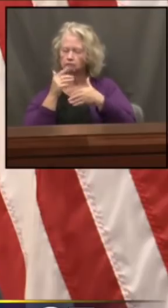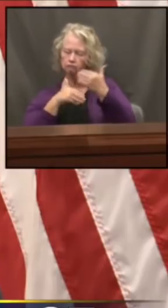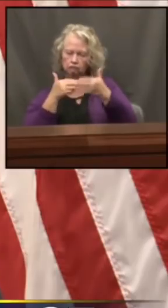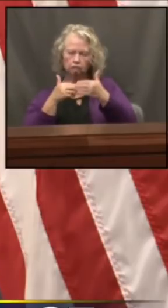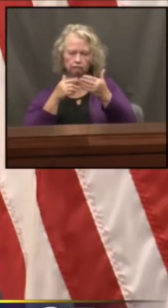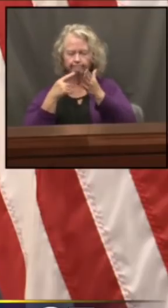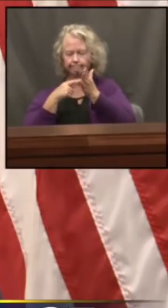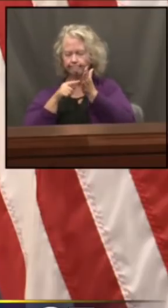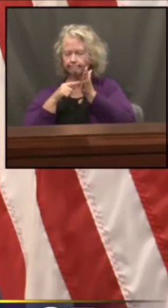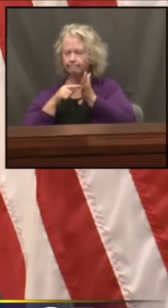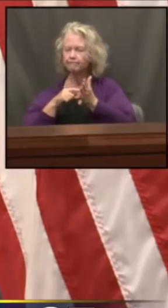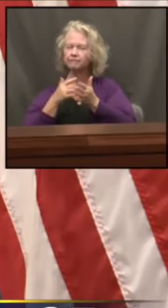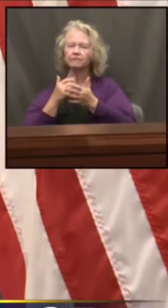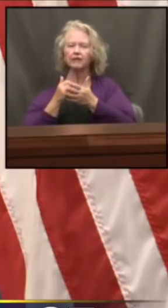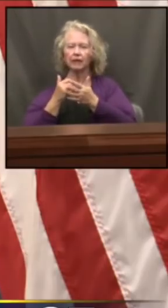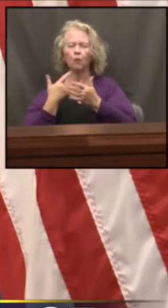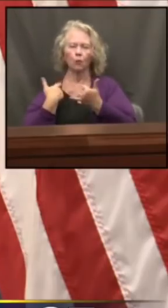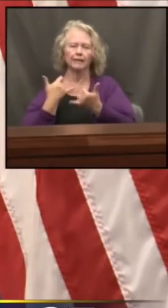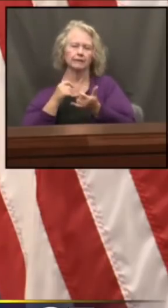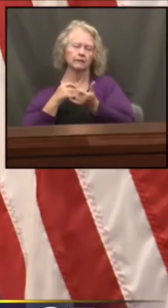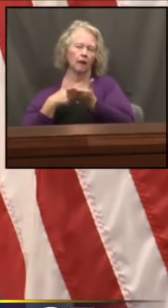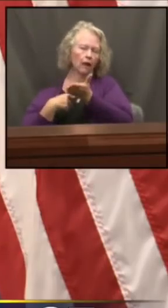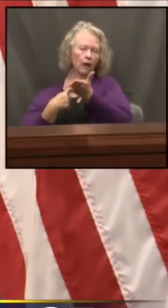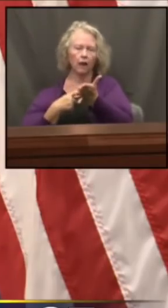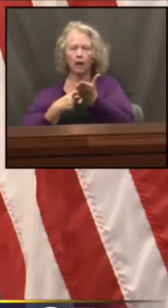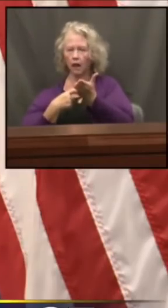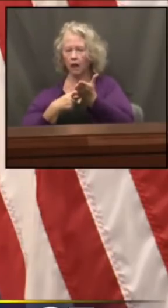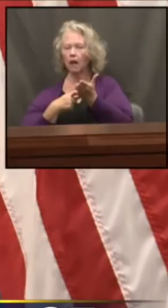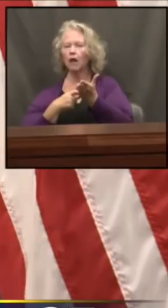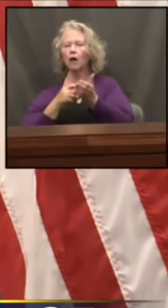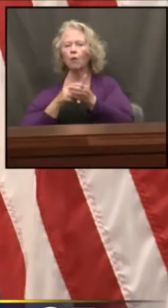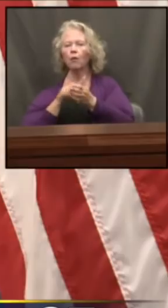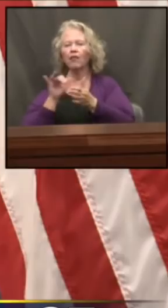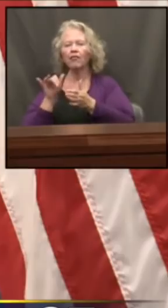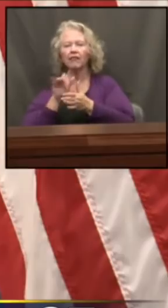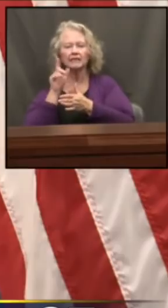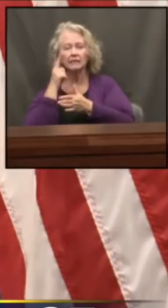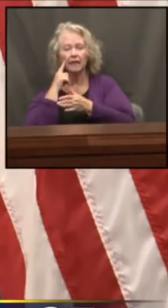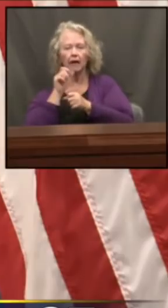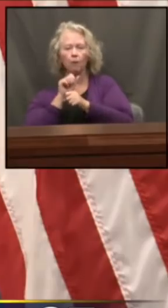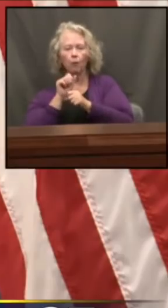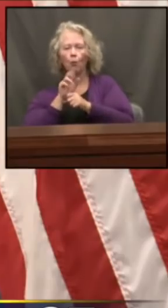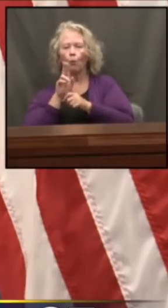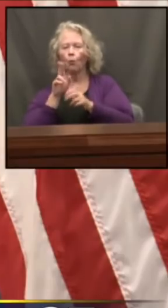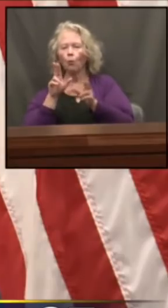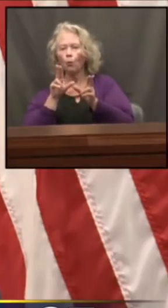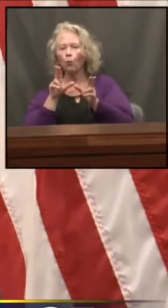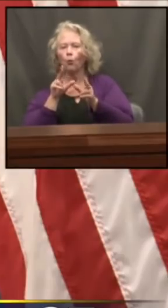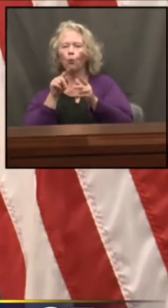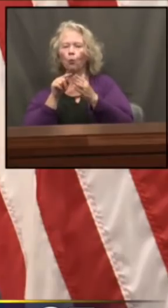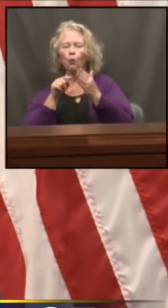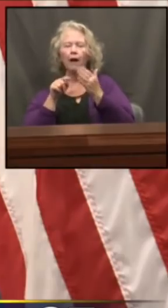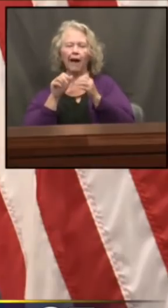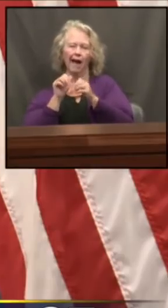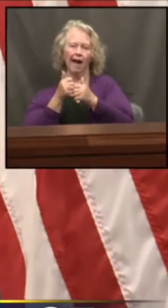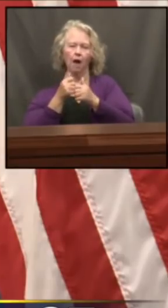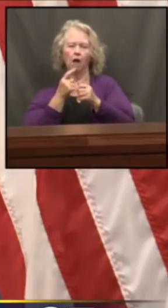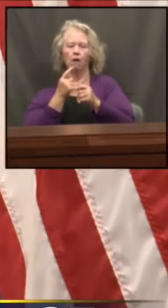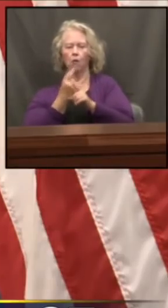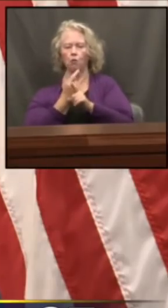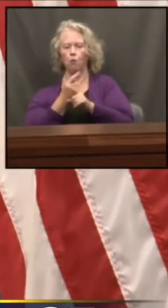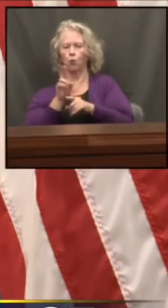have conversations continuously with the state employees unions and others in terms of the appropriate